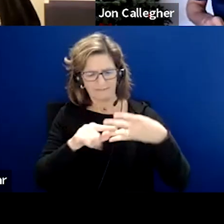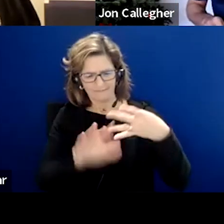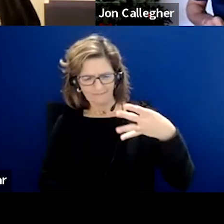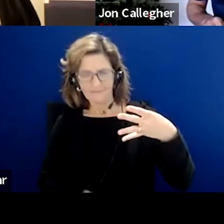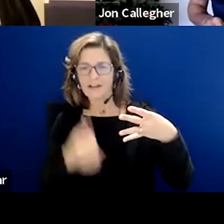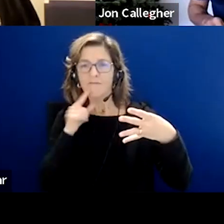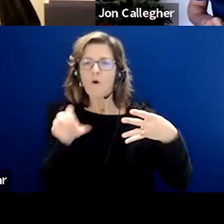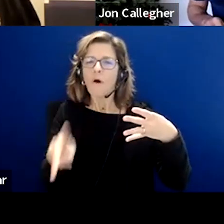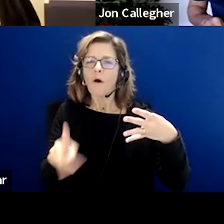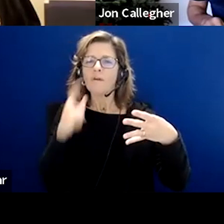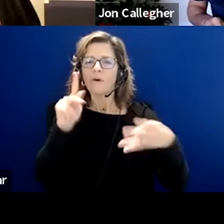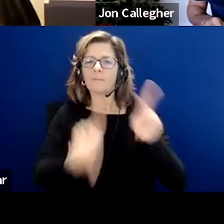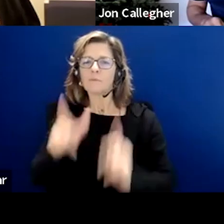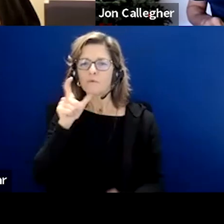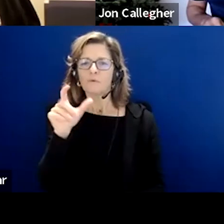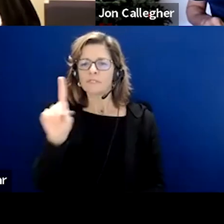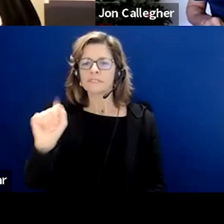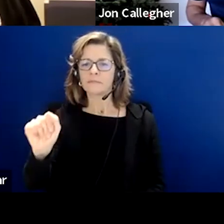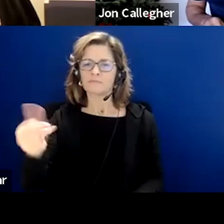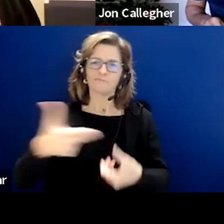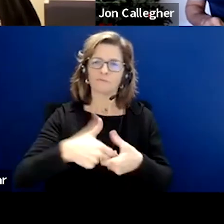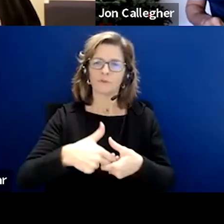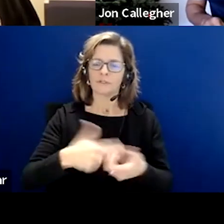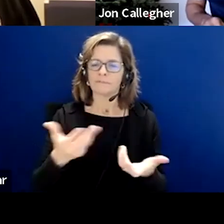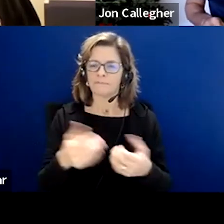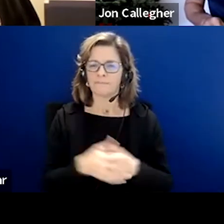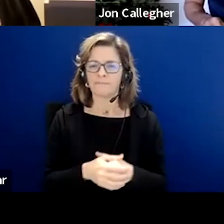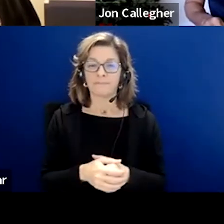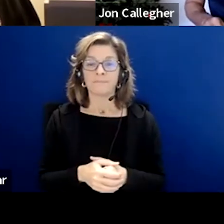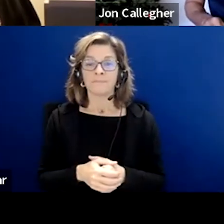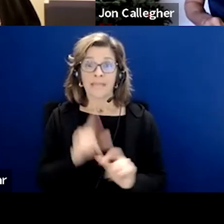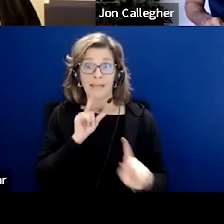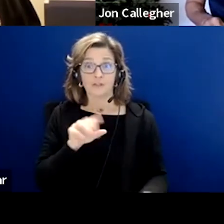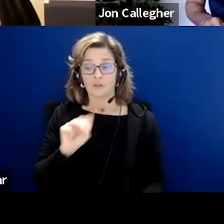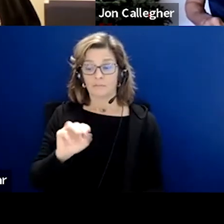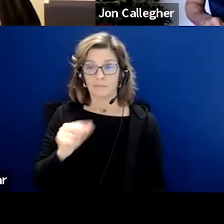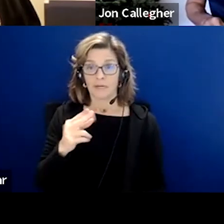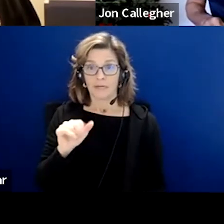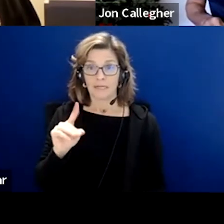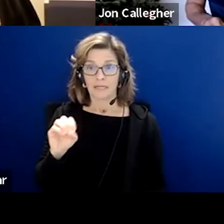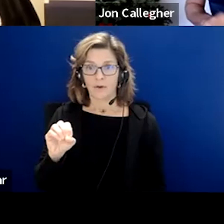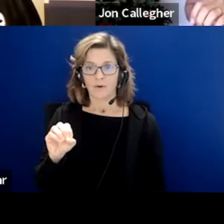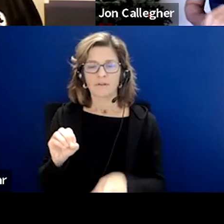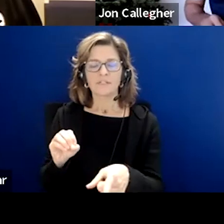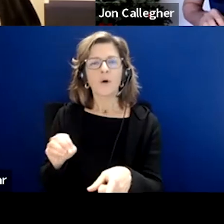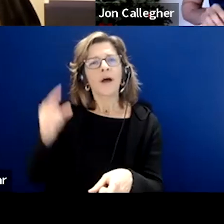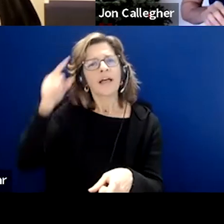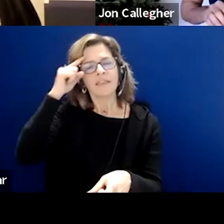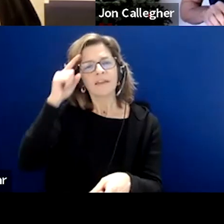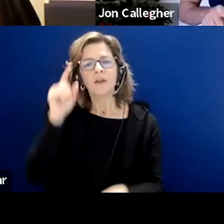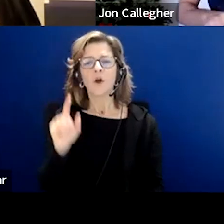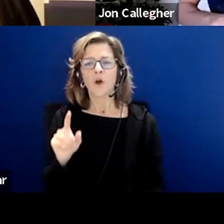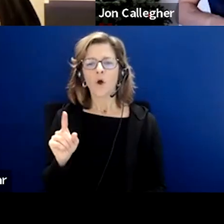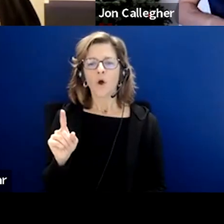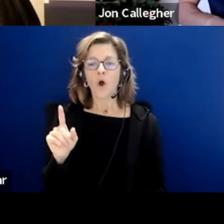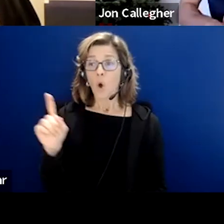mean, I think the question comes down to, where are people underrepresented, but where are people going